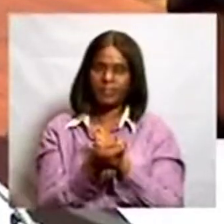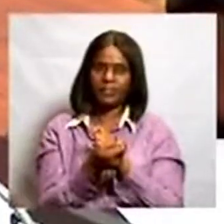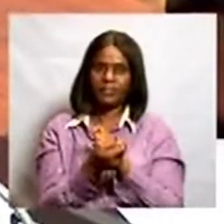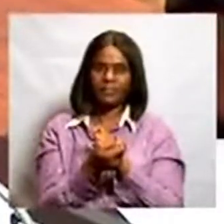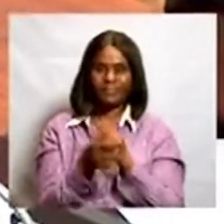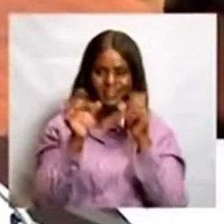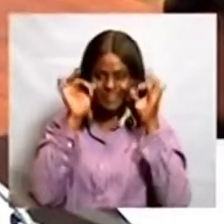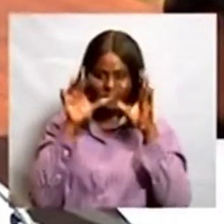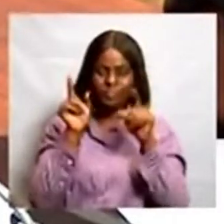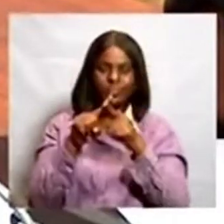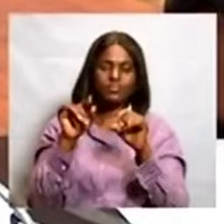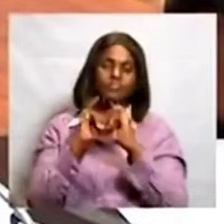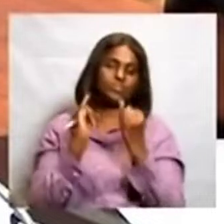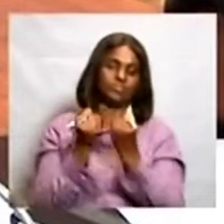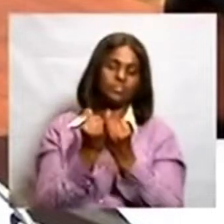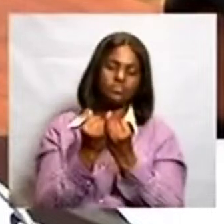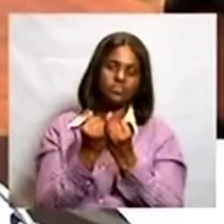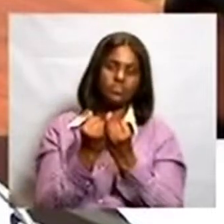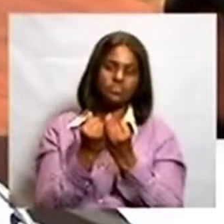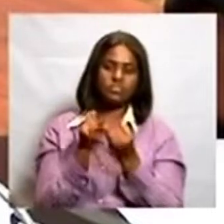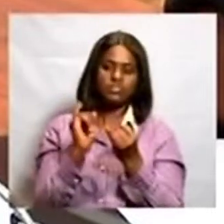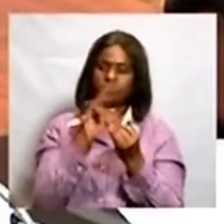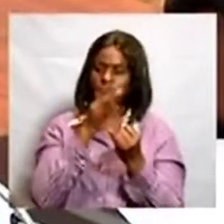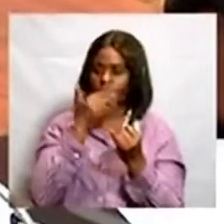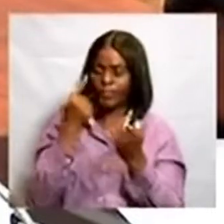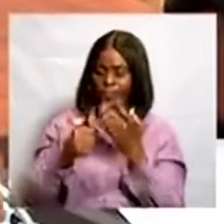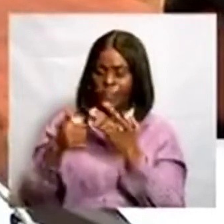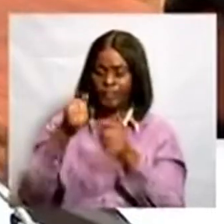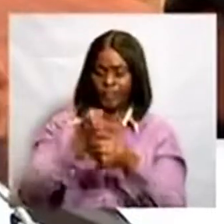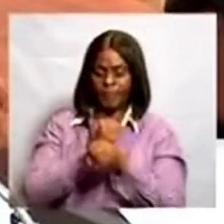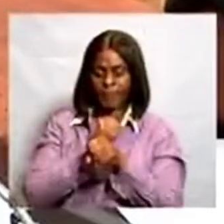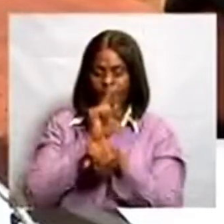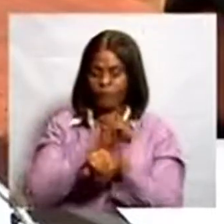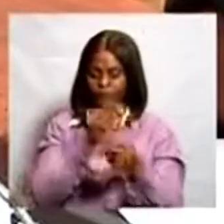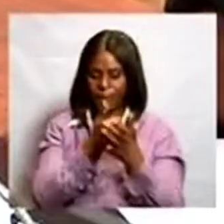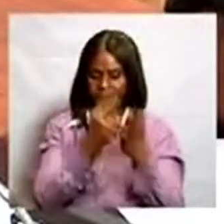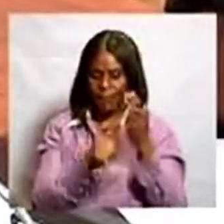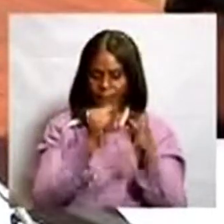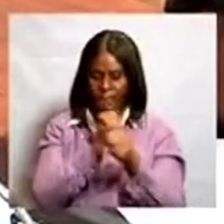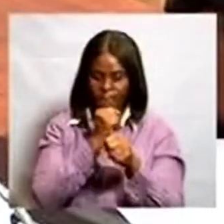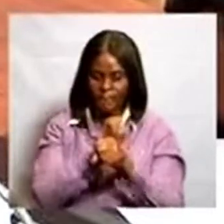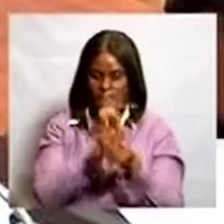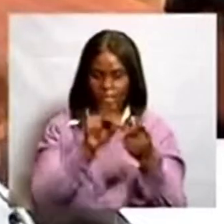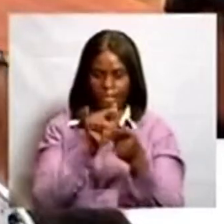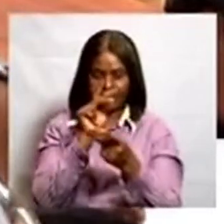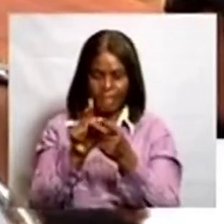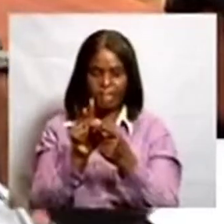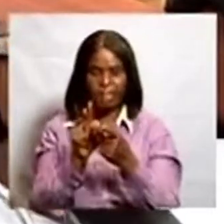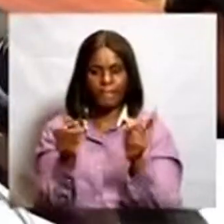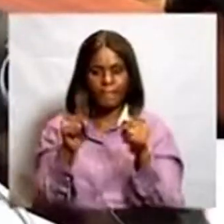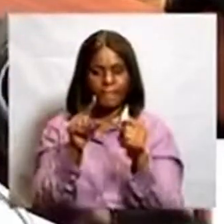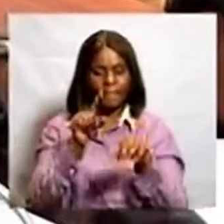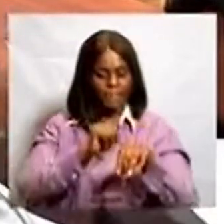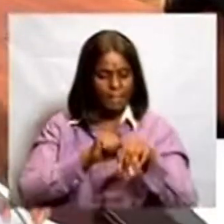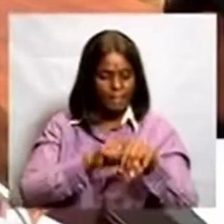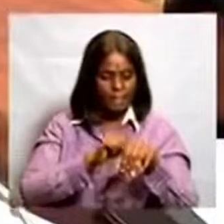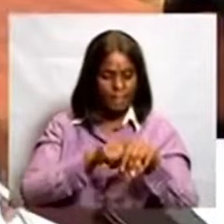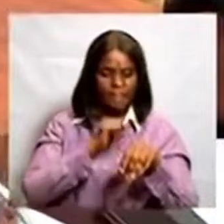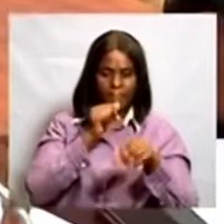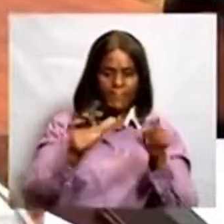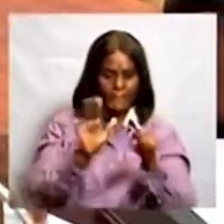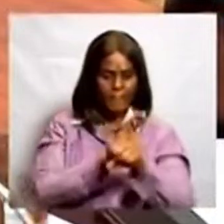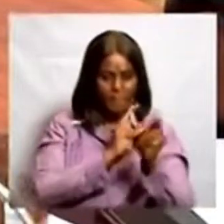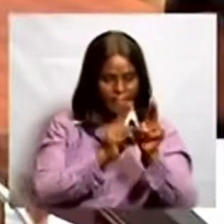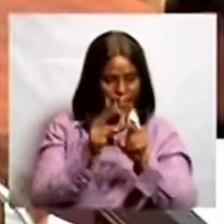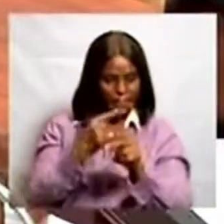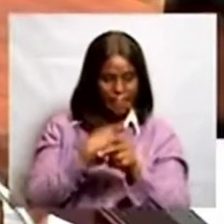very dangerous to the institution. Yeah, so you must make sure those are done appropriately. On the period, you have not really fully answered